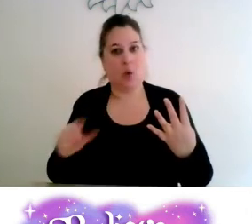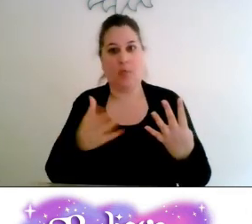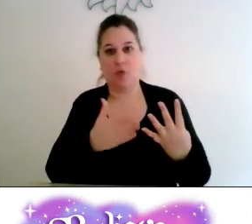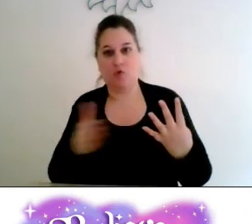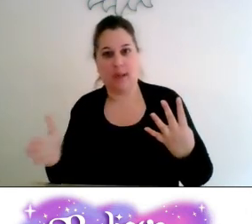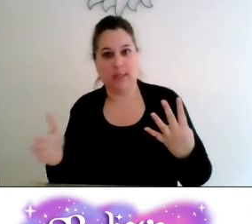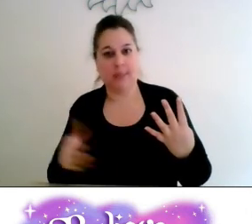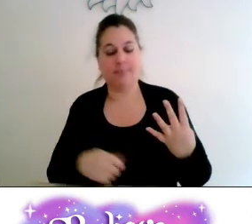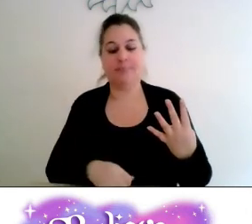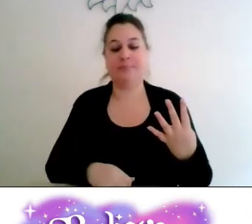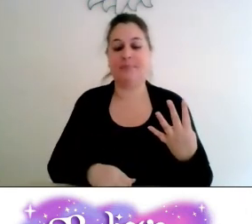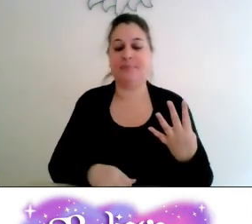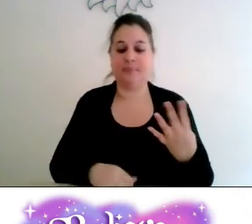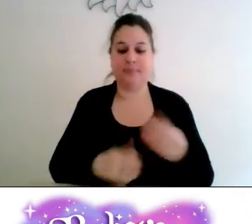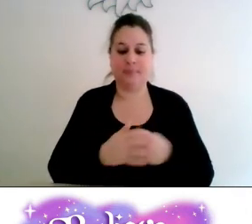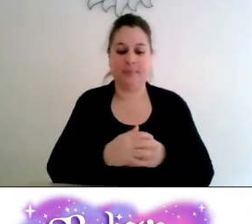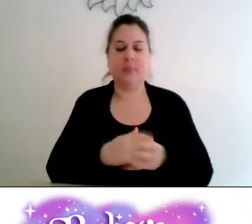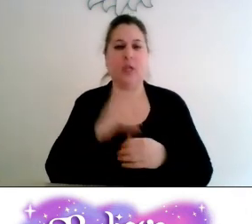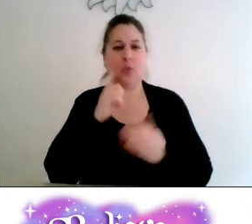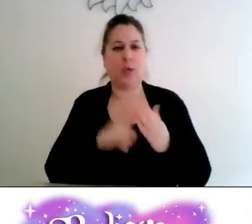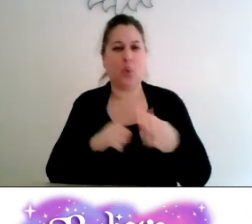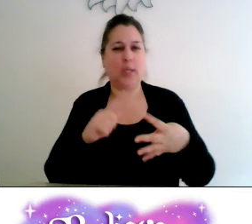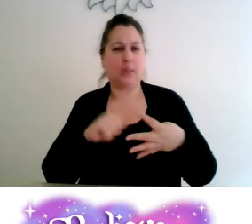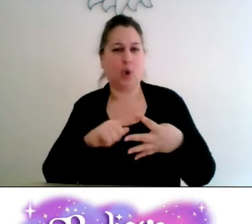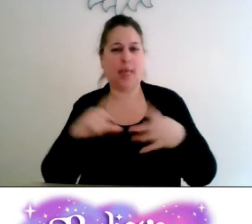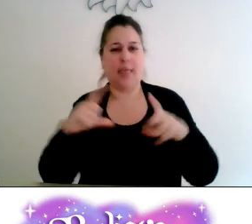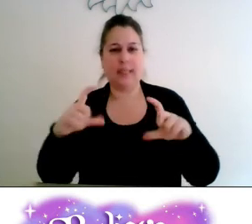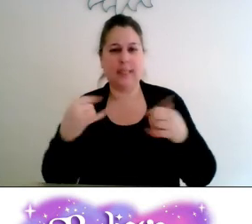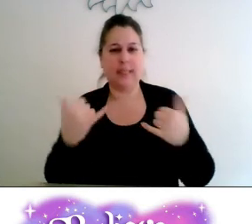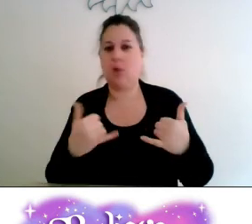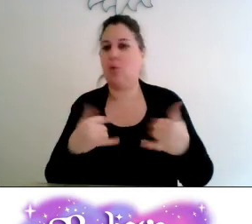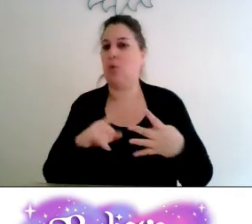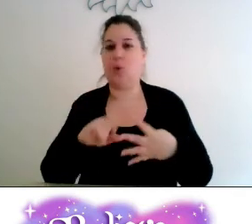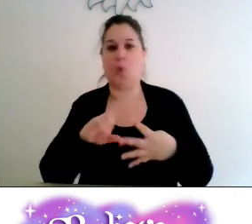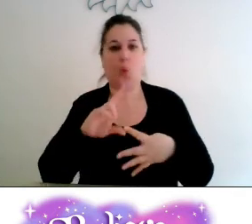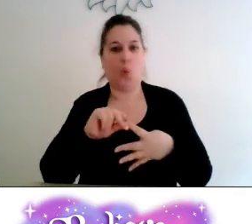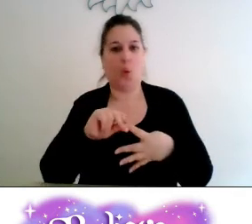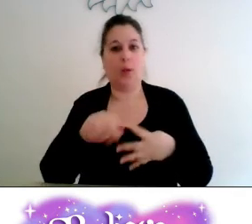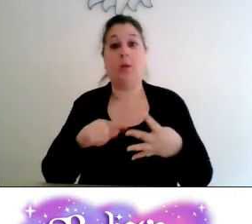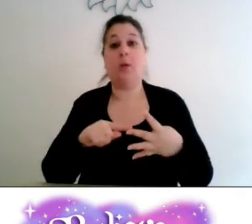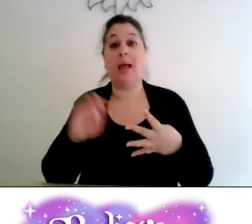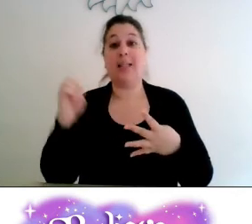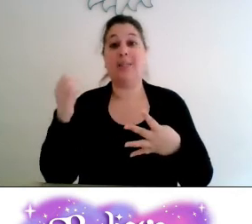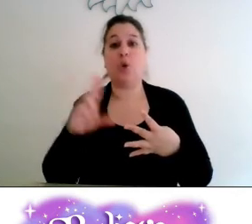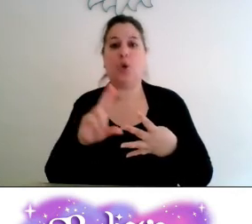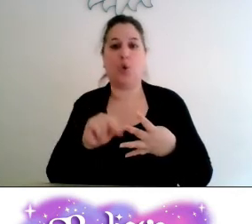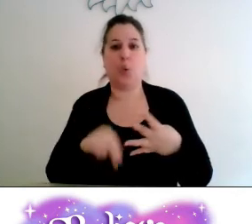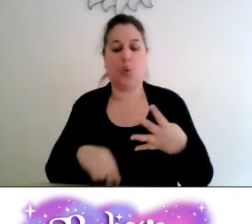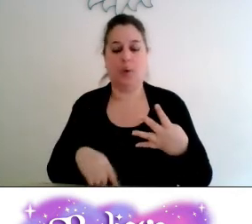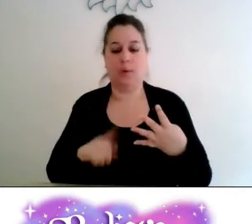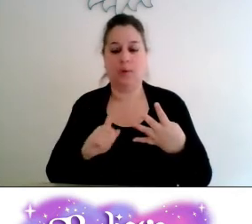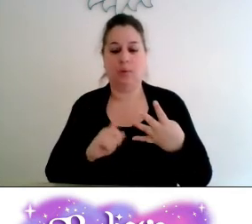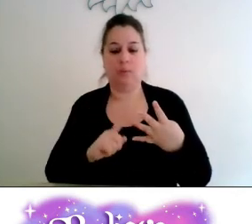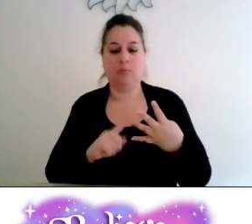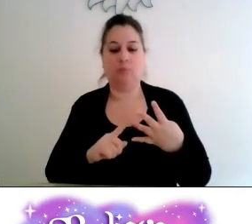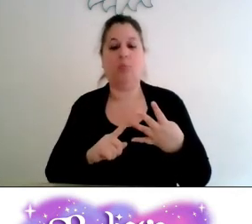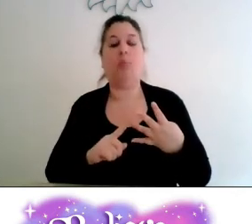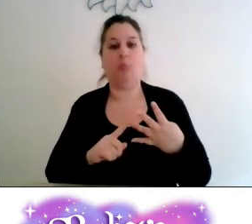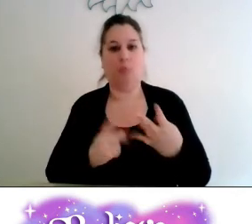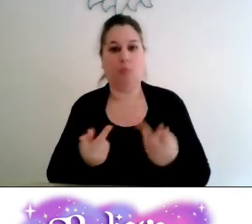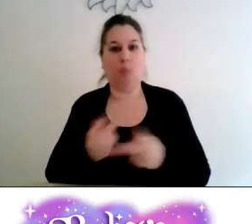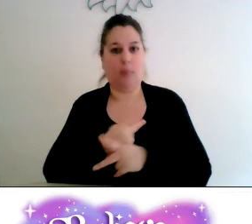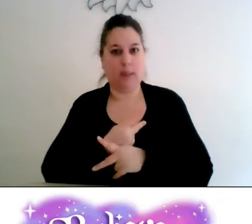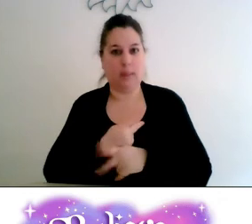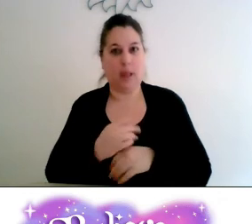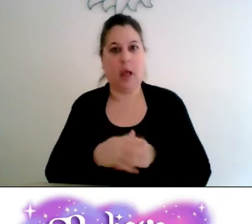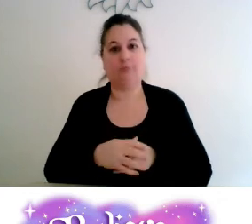Multiplication. Okay, so 7 times 3 made 21, and then I just have addition left, and that makes